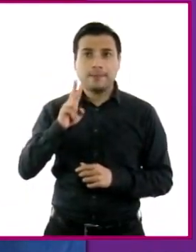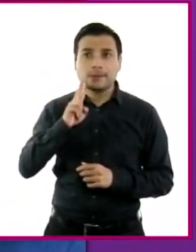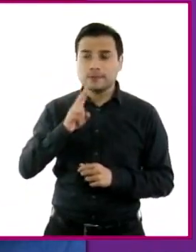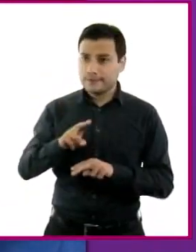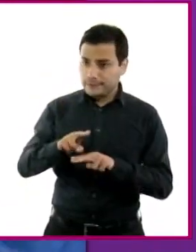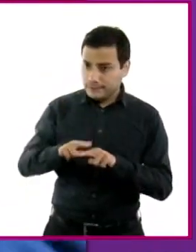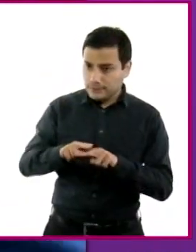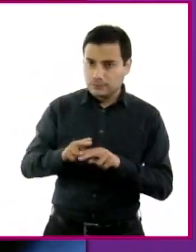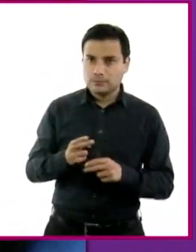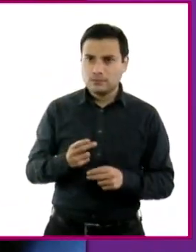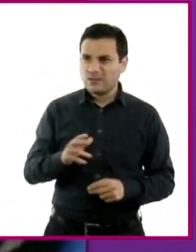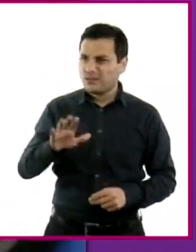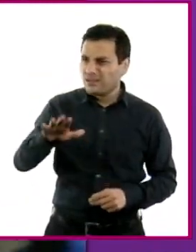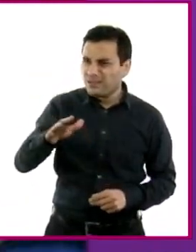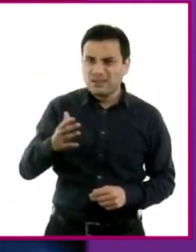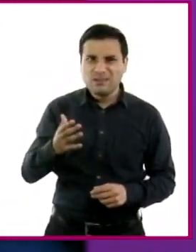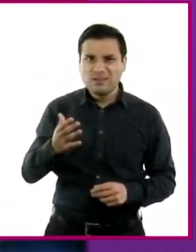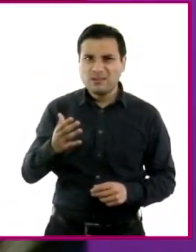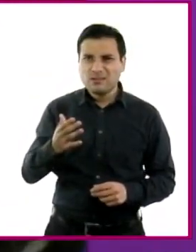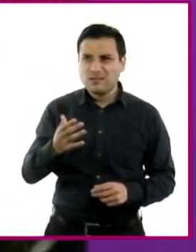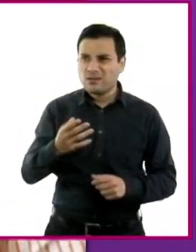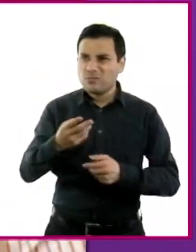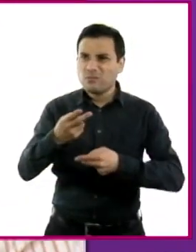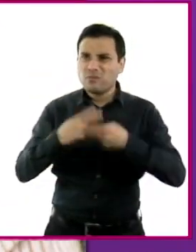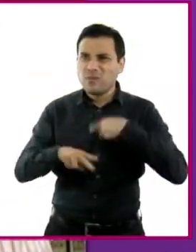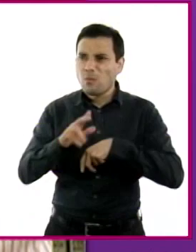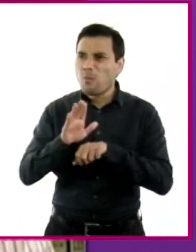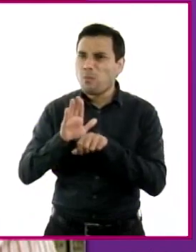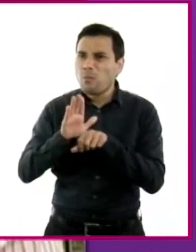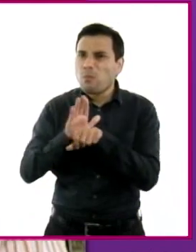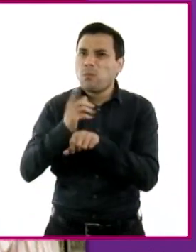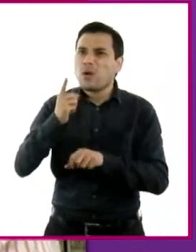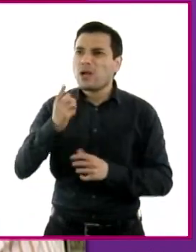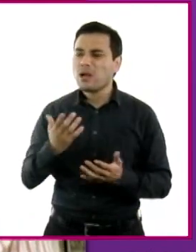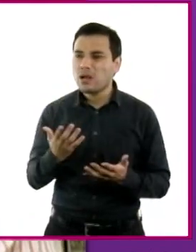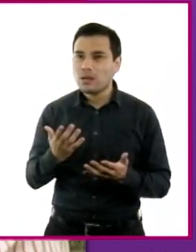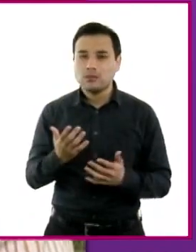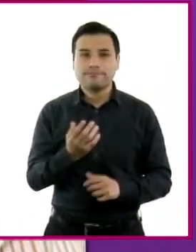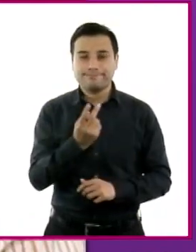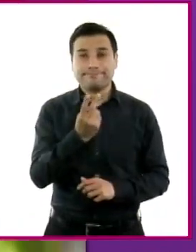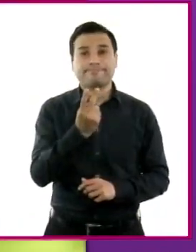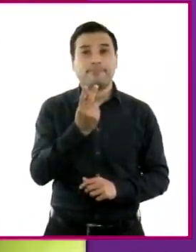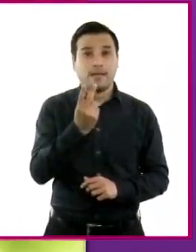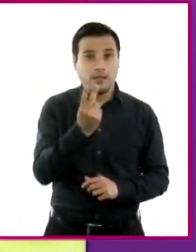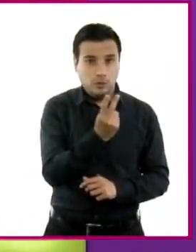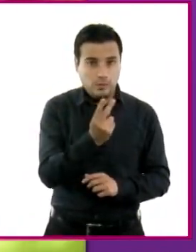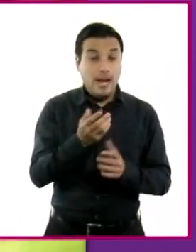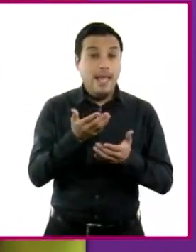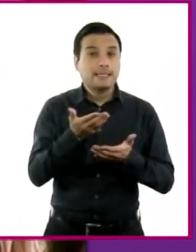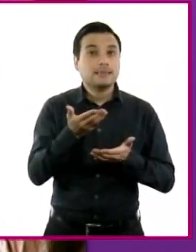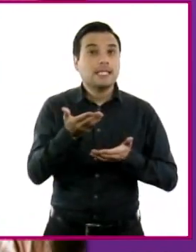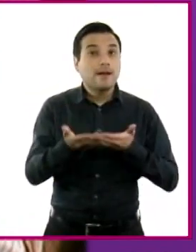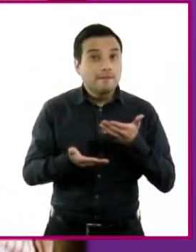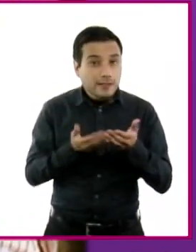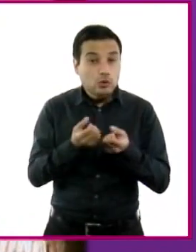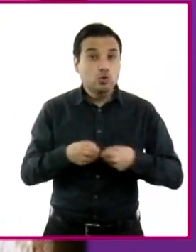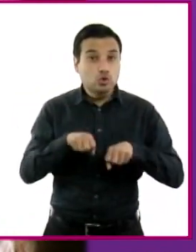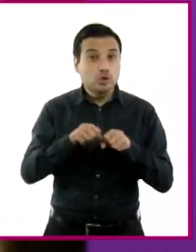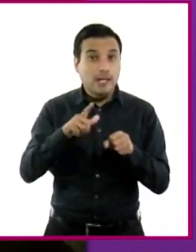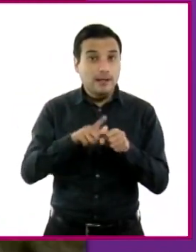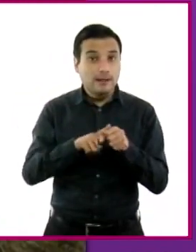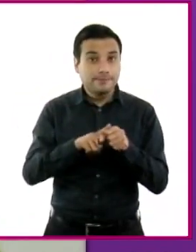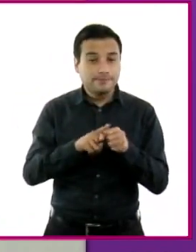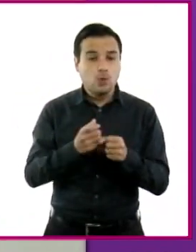Wong! Wait. What are they doing here? They are doing community service. They will help us,